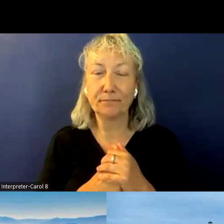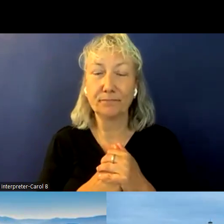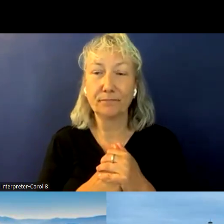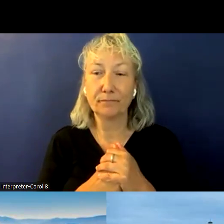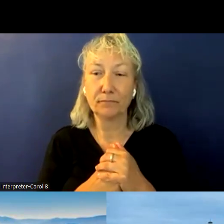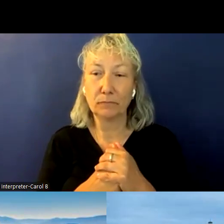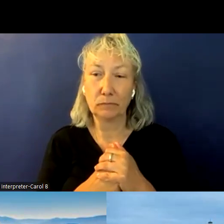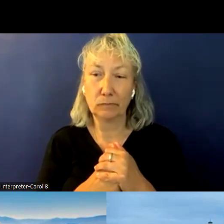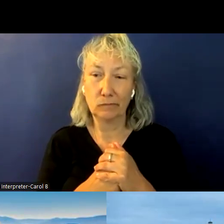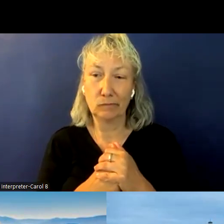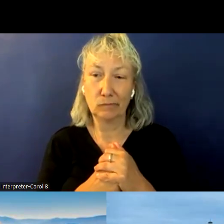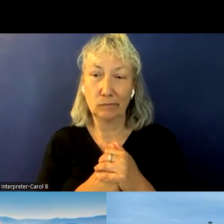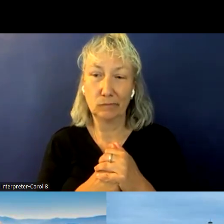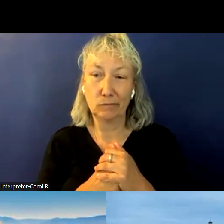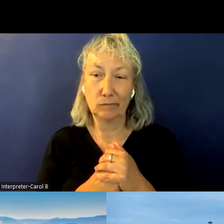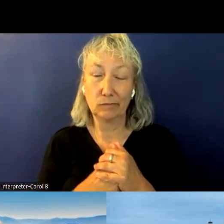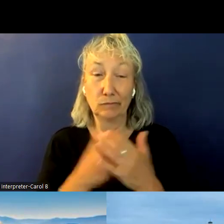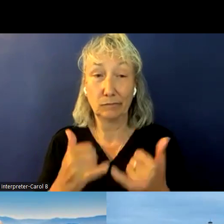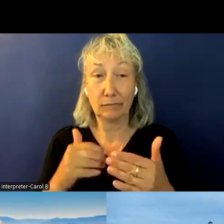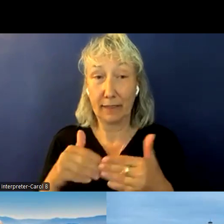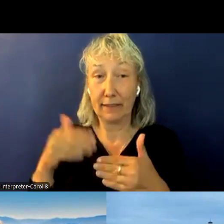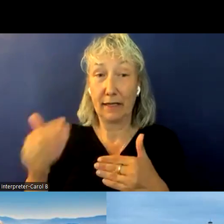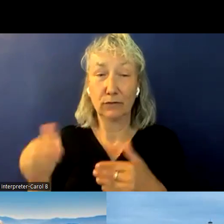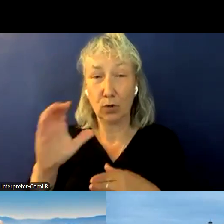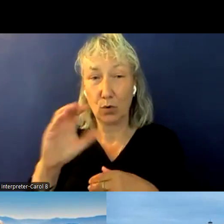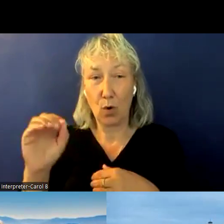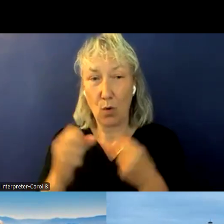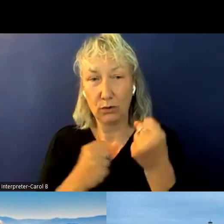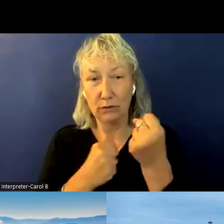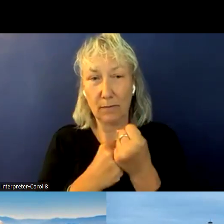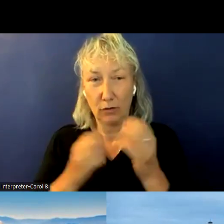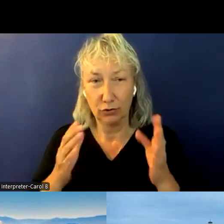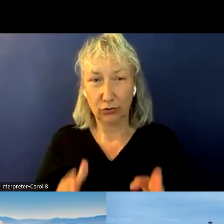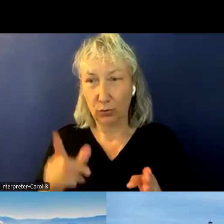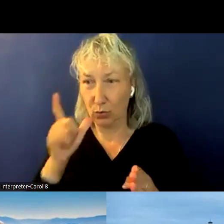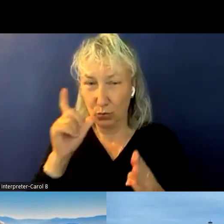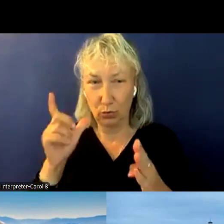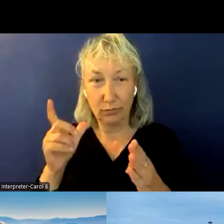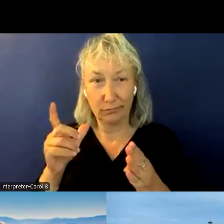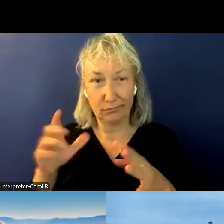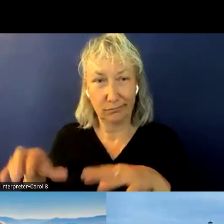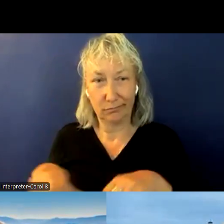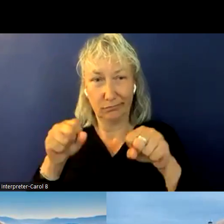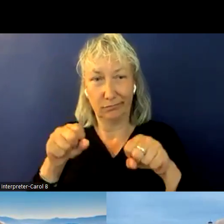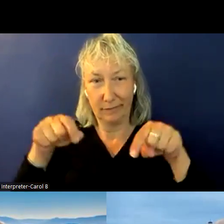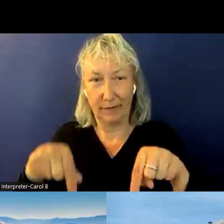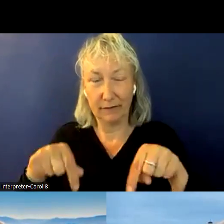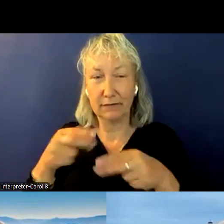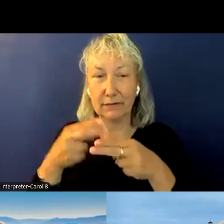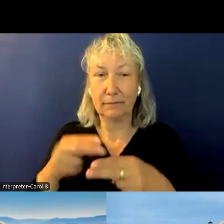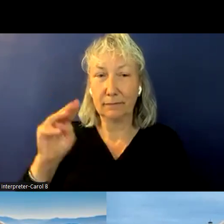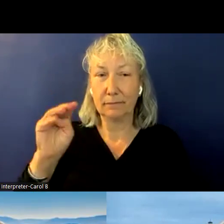our co-partners and sponsors of putting this event on for you. We have Melissa Roy